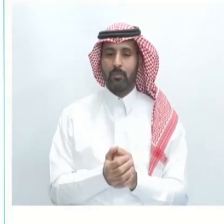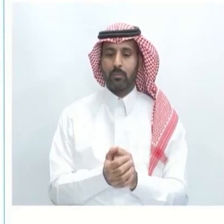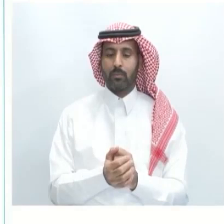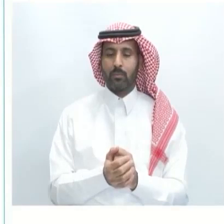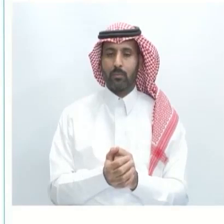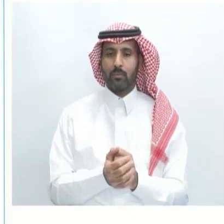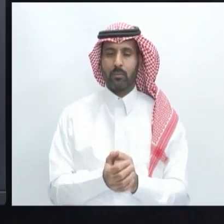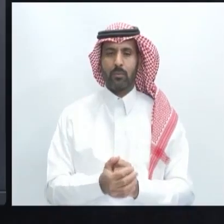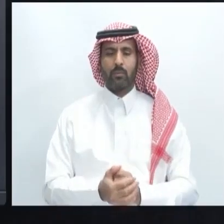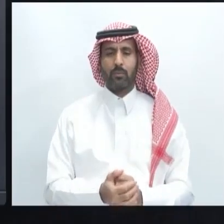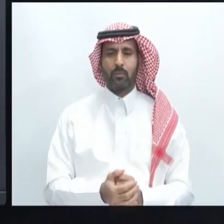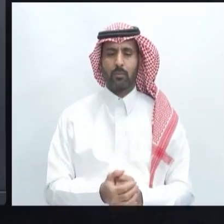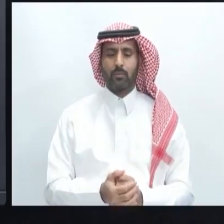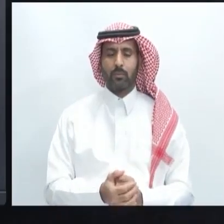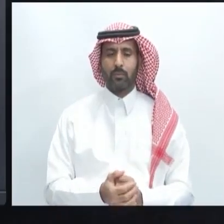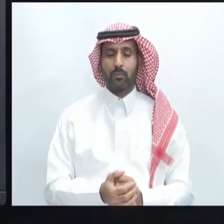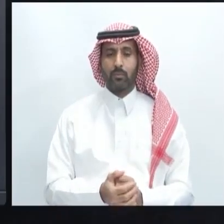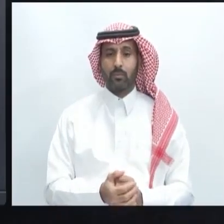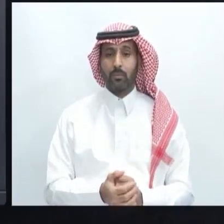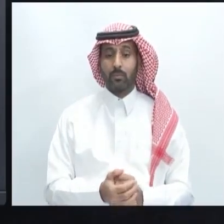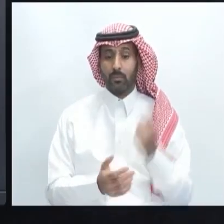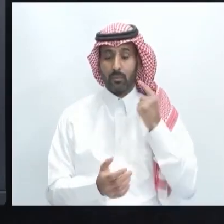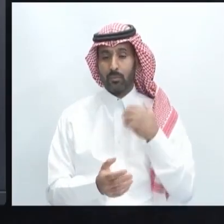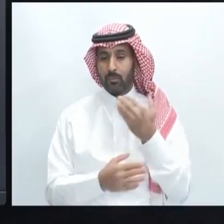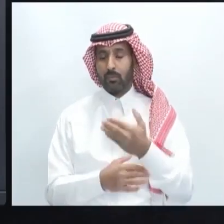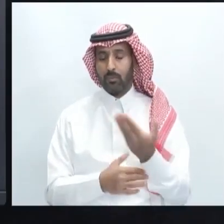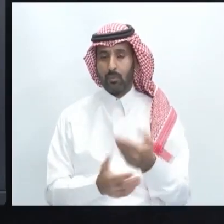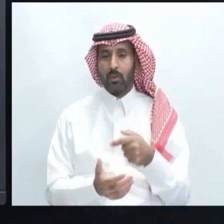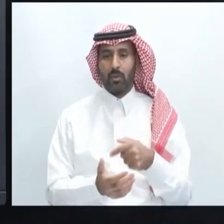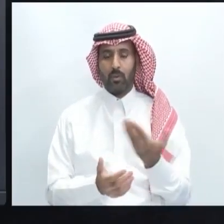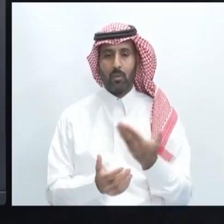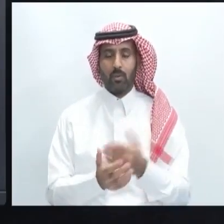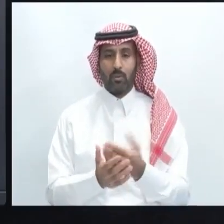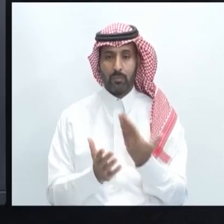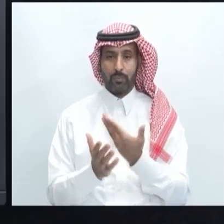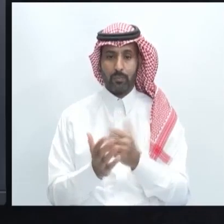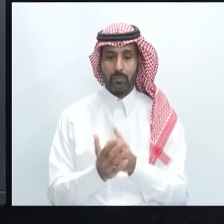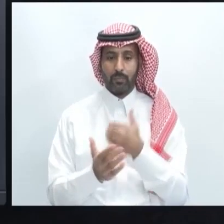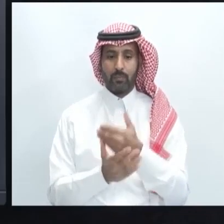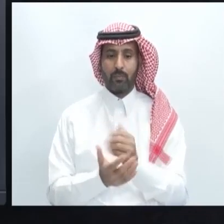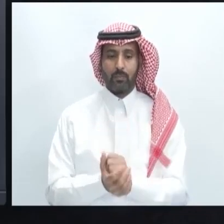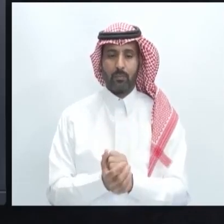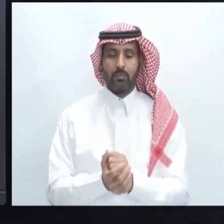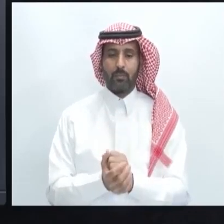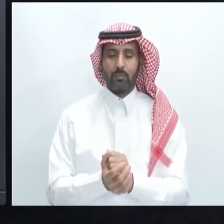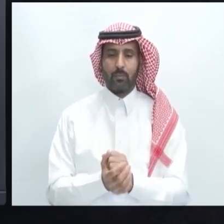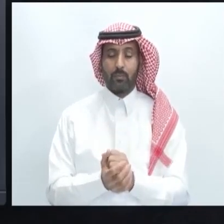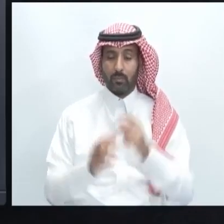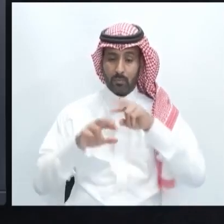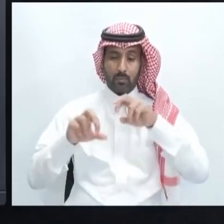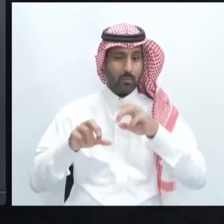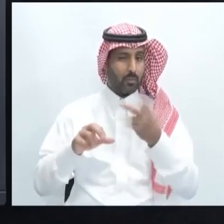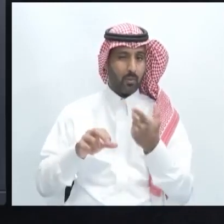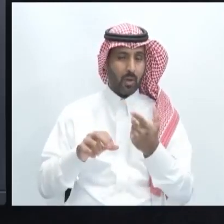So now that we have listened and read our previous lesson, the reading here, let's search for some cause